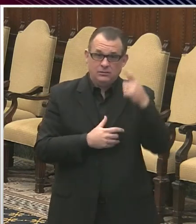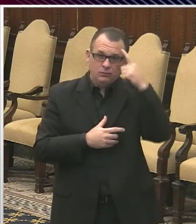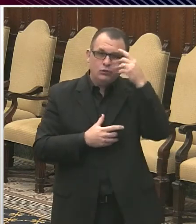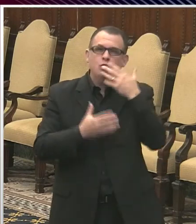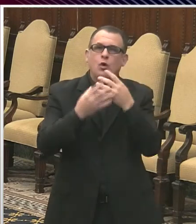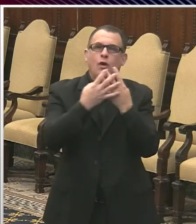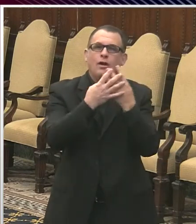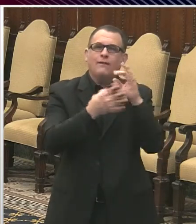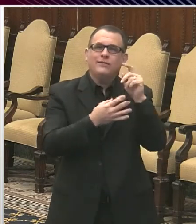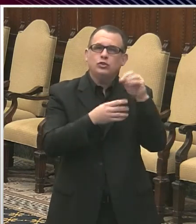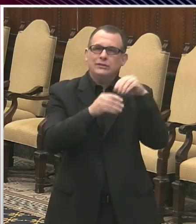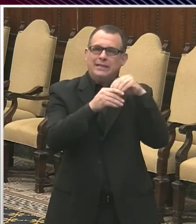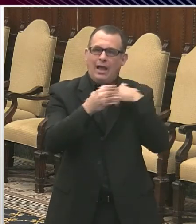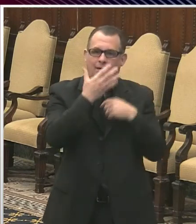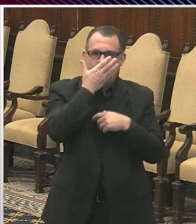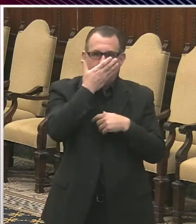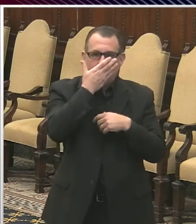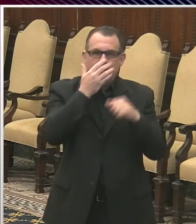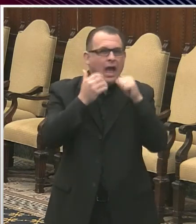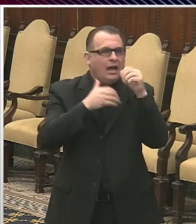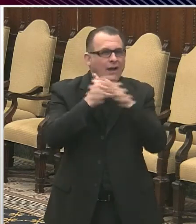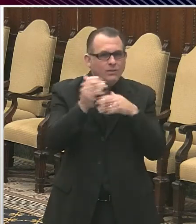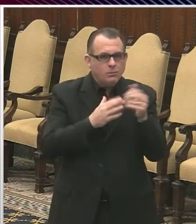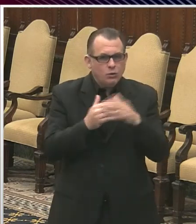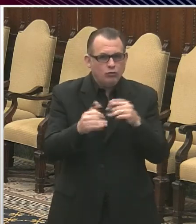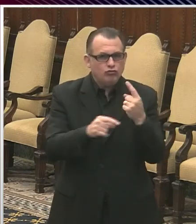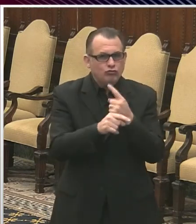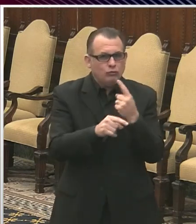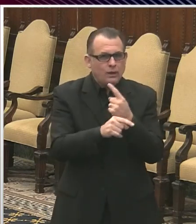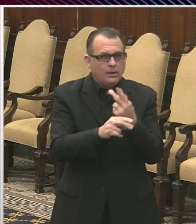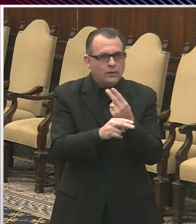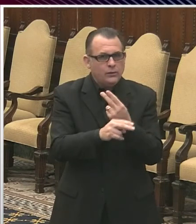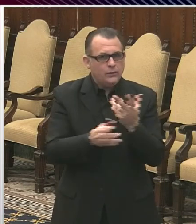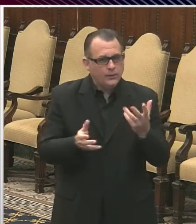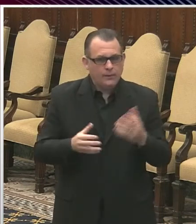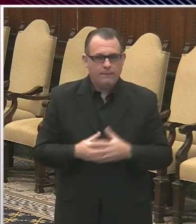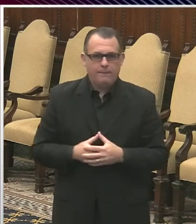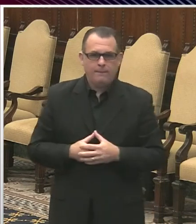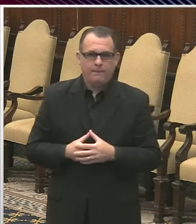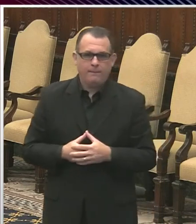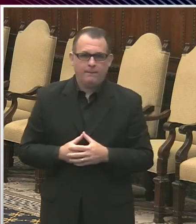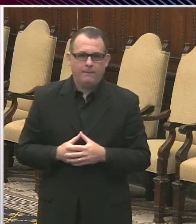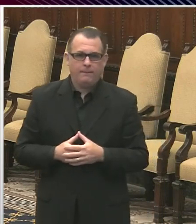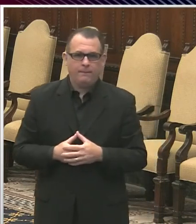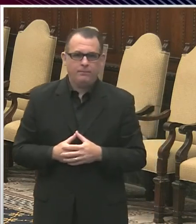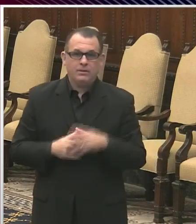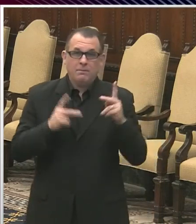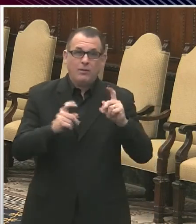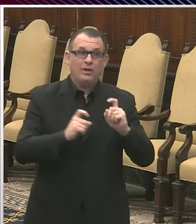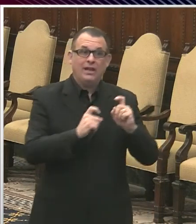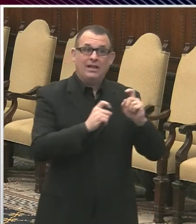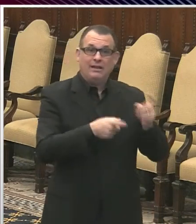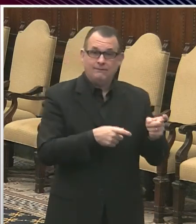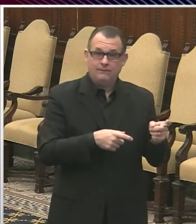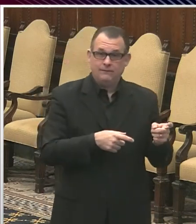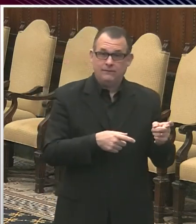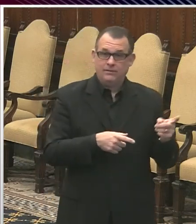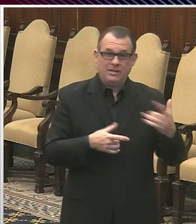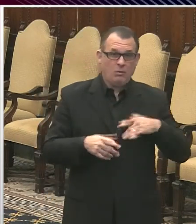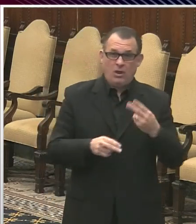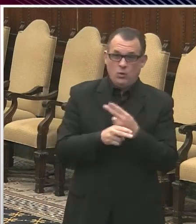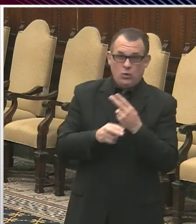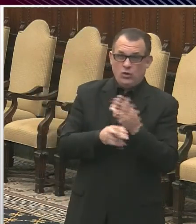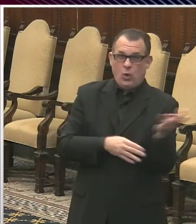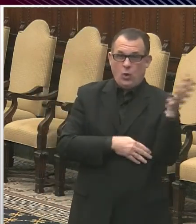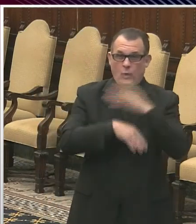are distinctly uncomfortable to wear. If people in their ordinary activities were given an N95 mask, they wouldn't want to wear it all day long.